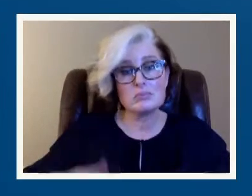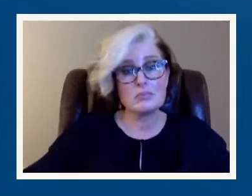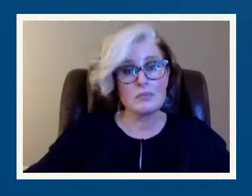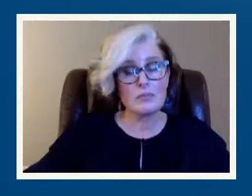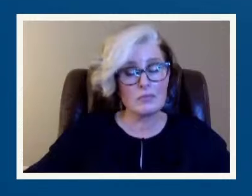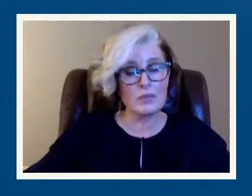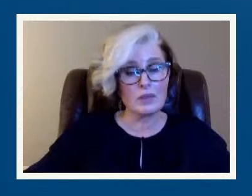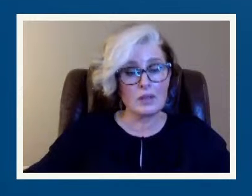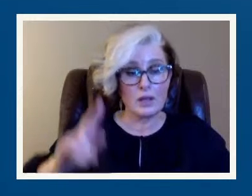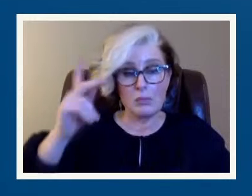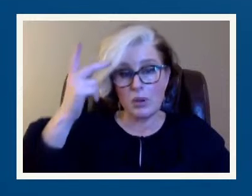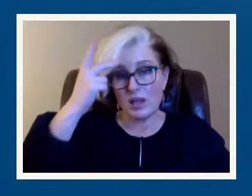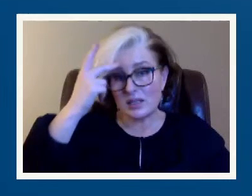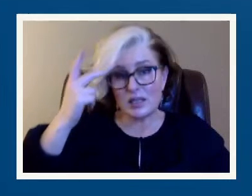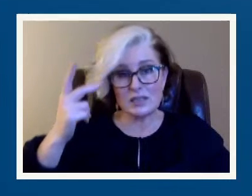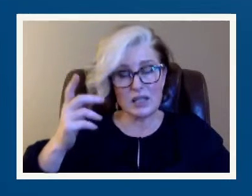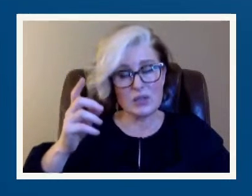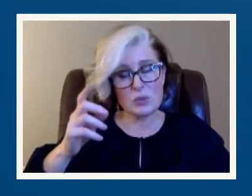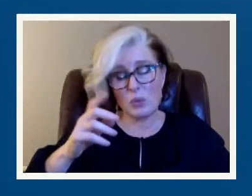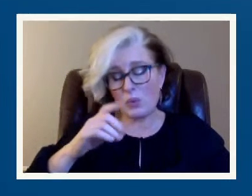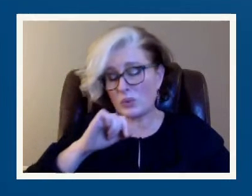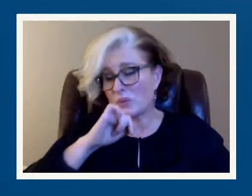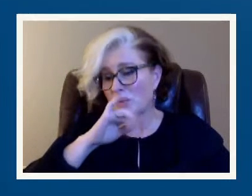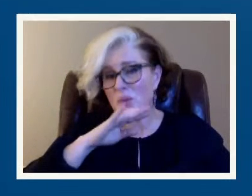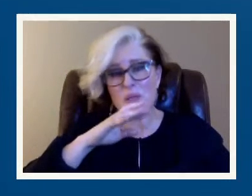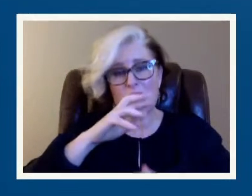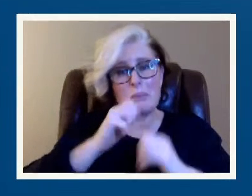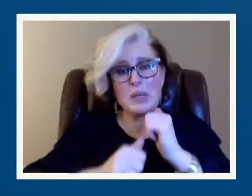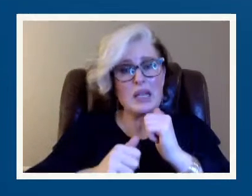Politics is so nasty and mean, and